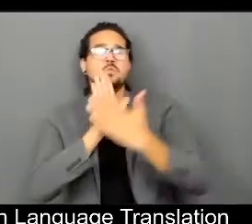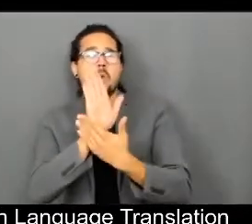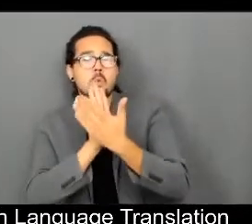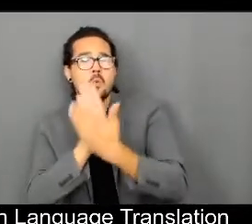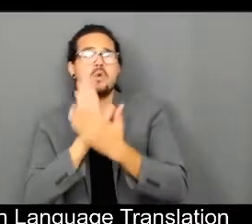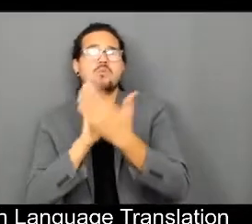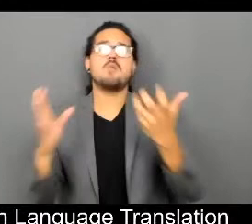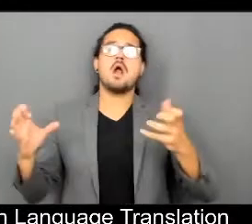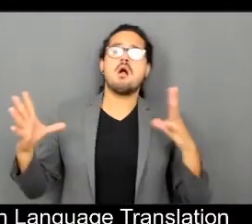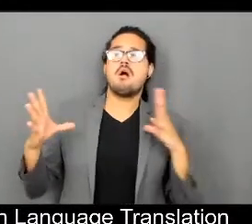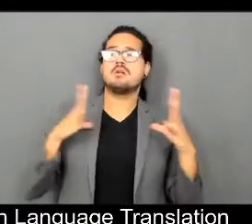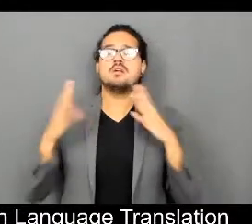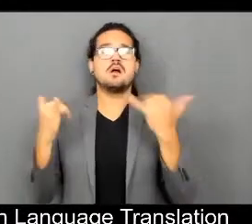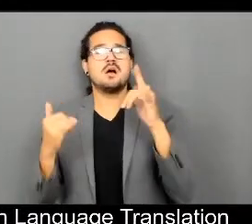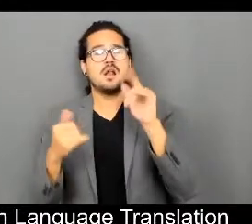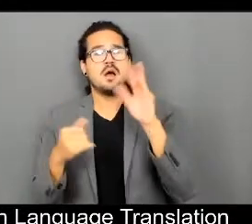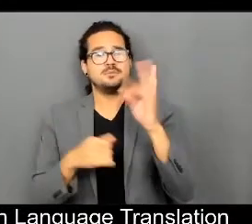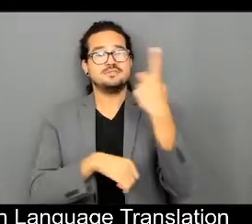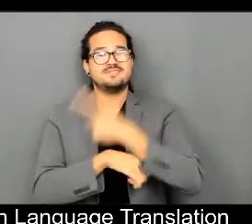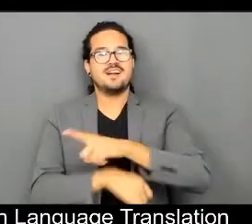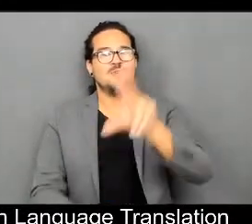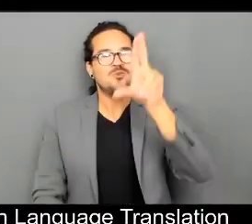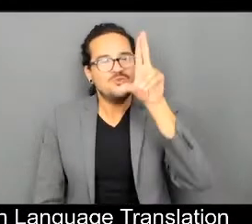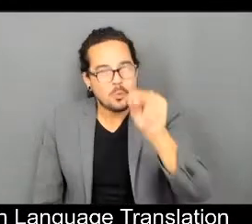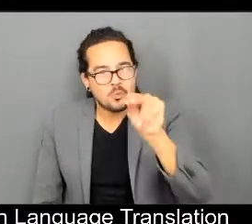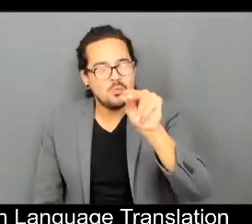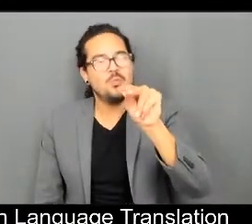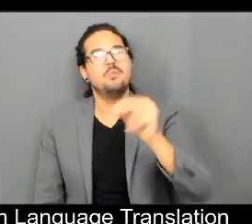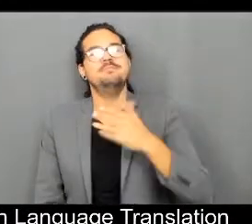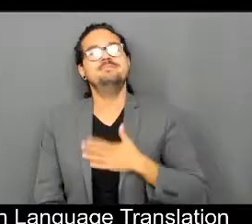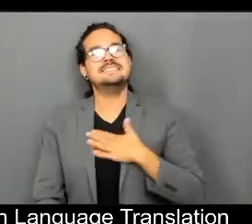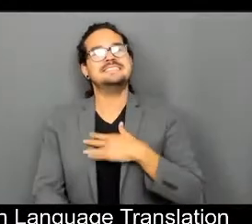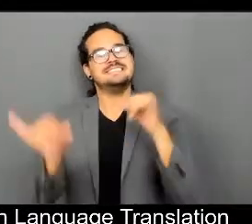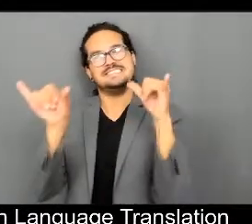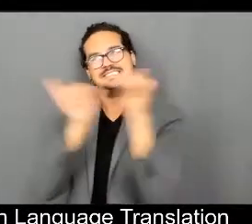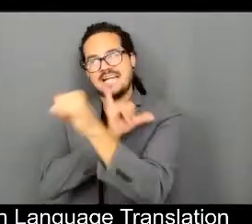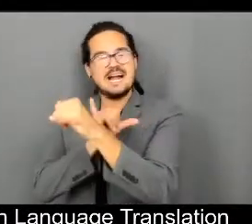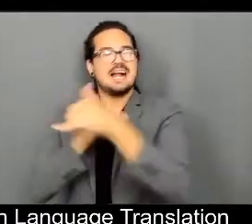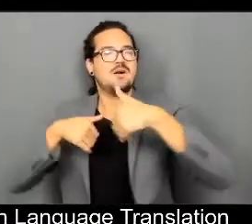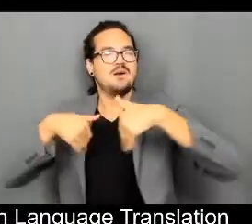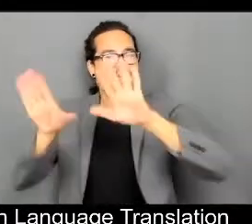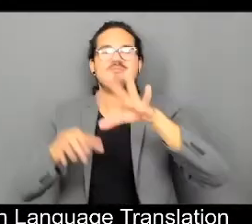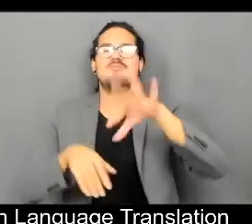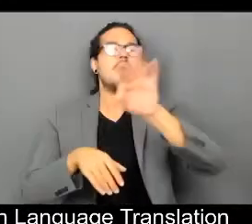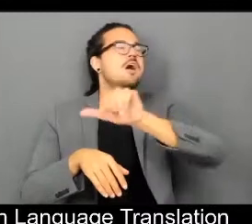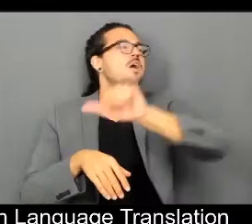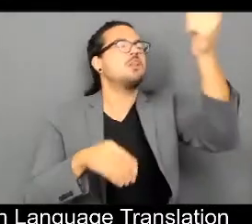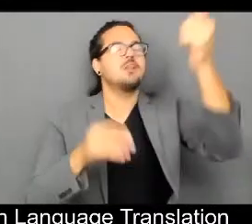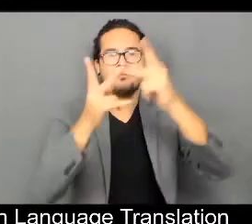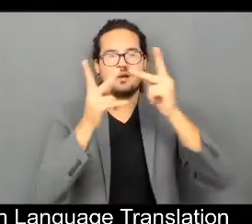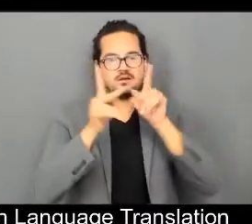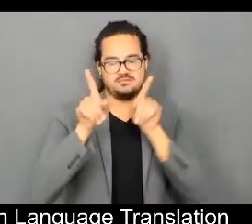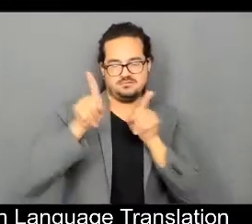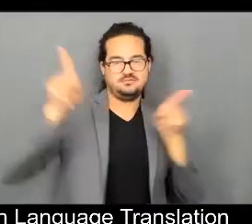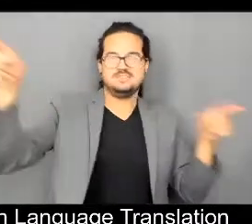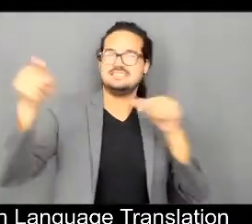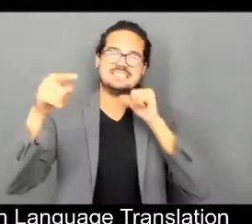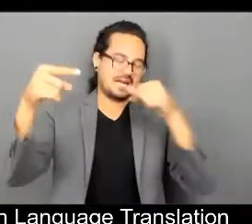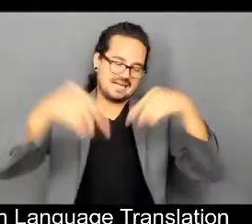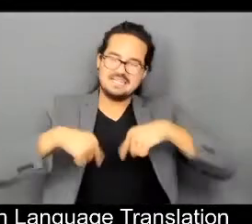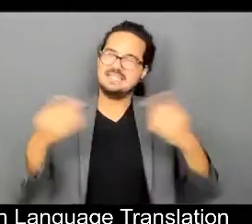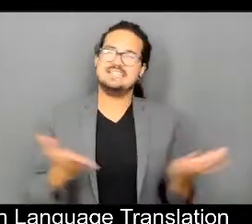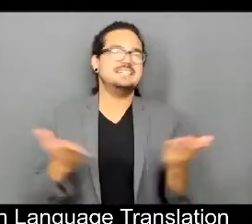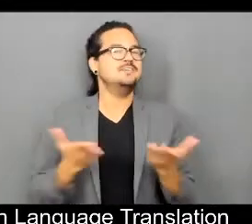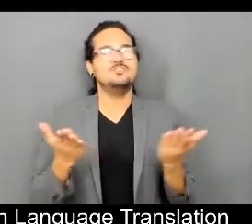please, find somewhere else cool besides the coast this weekend. We'd appreciate that. And For those that are out near that and